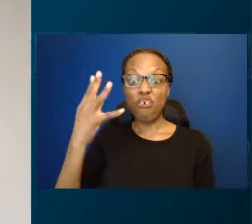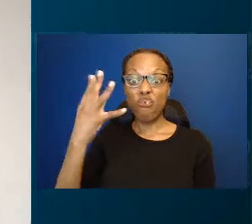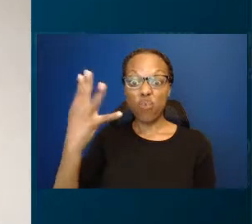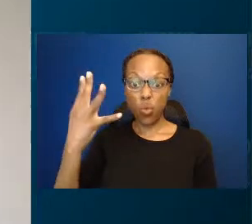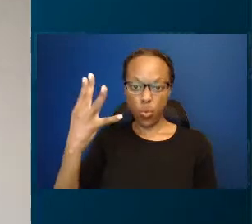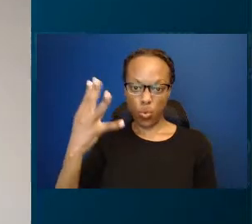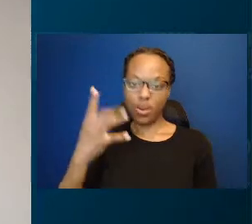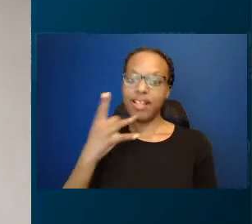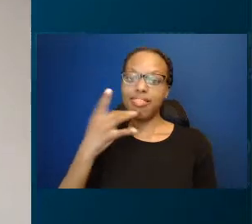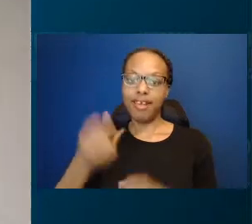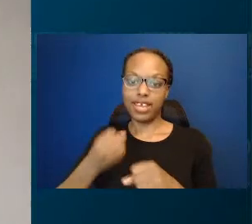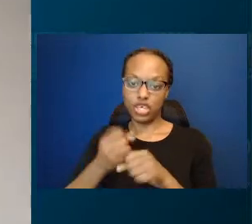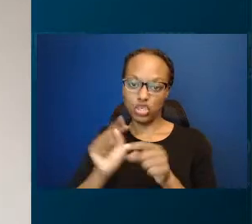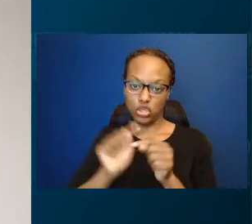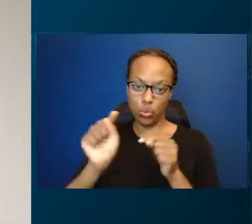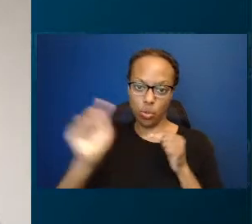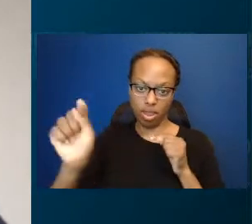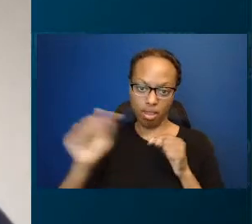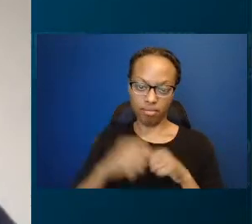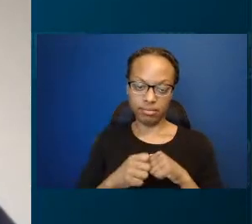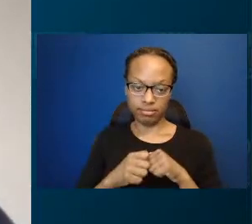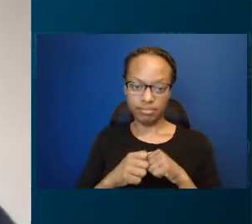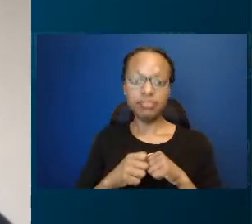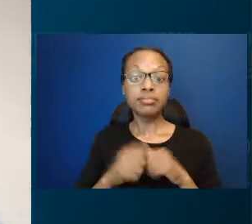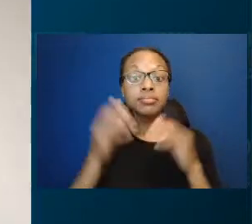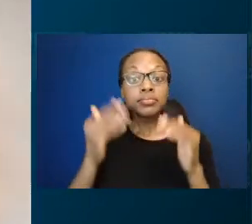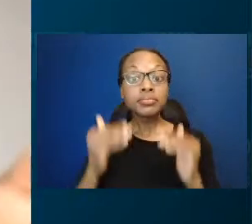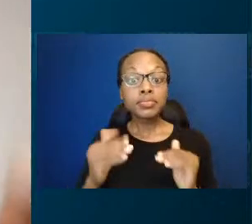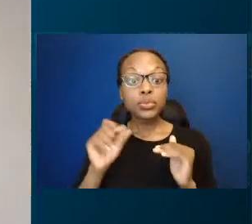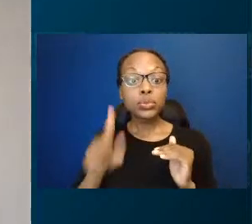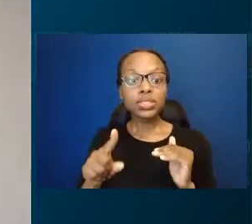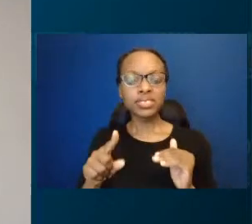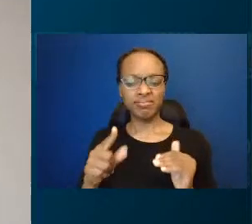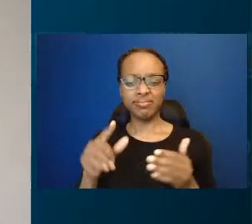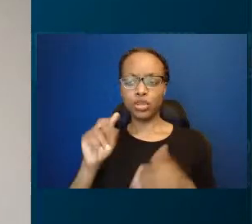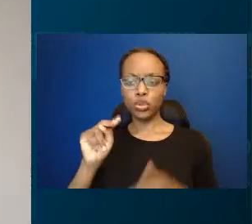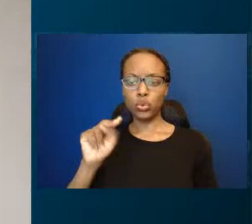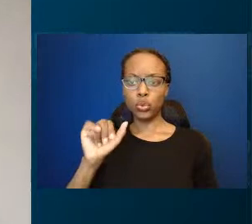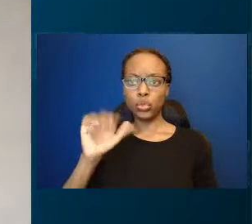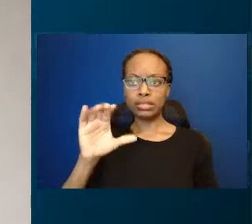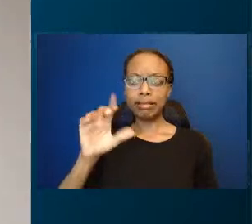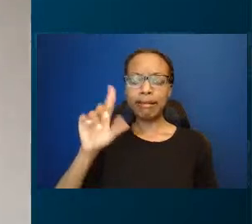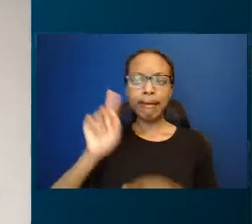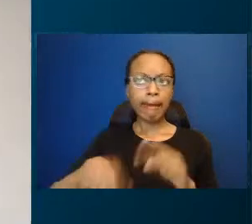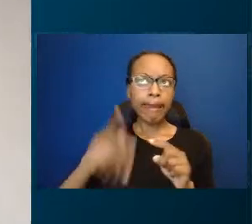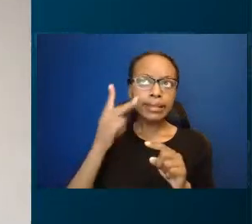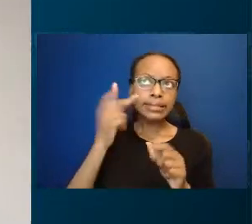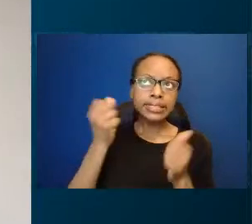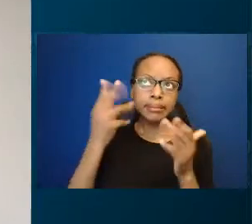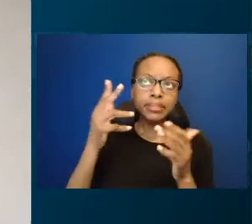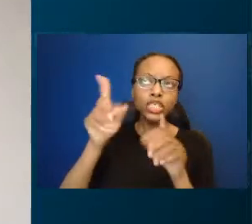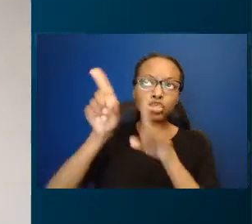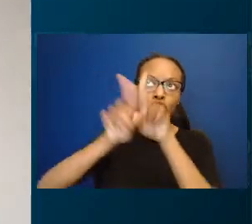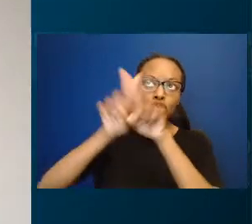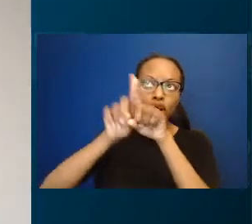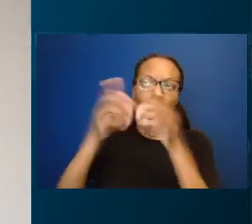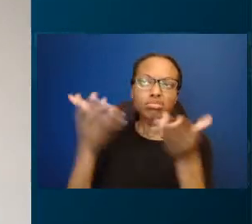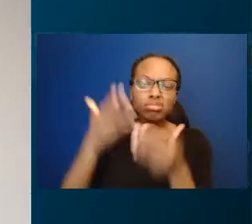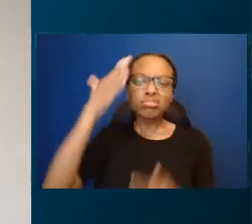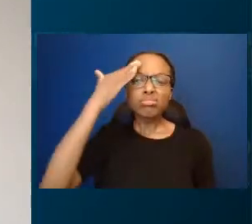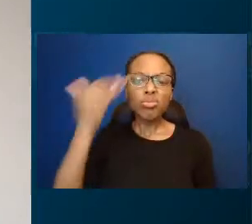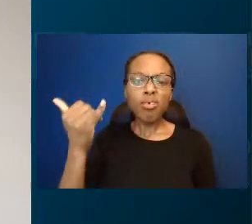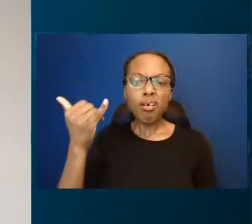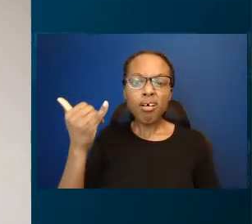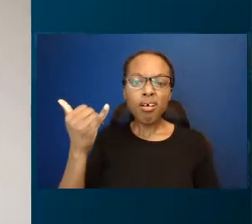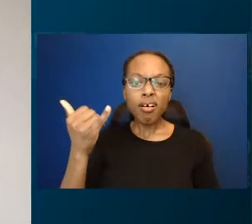Why can't we see that many stars in New York City? It's a great question. So the reason why we can't really see stars in New York City as much as we can